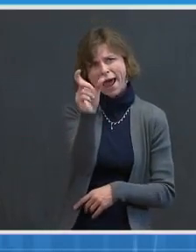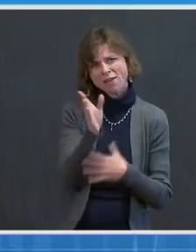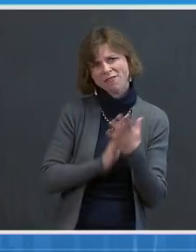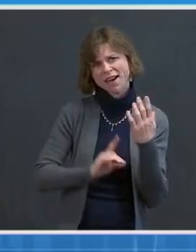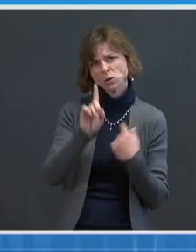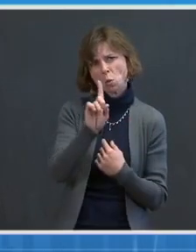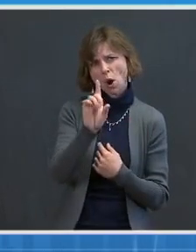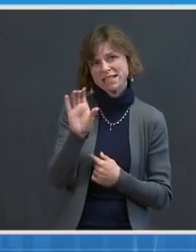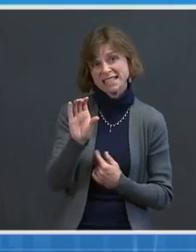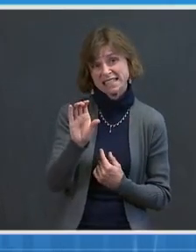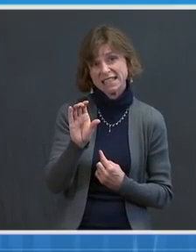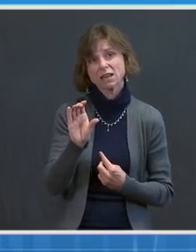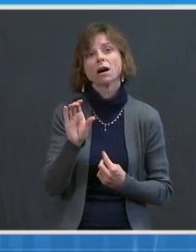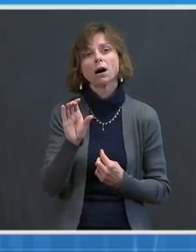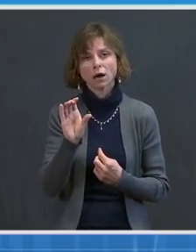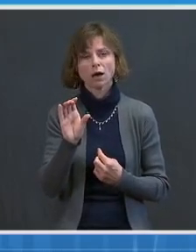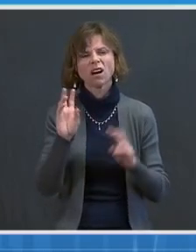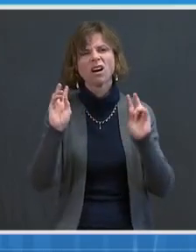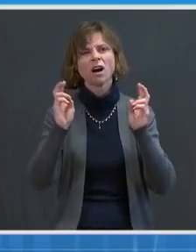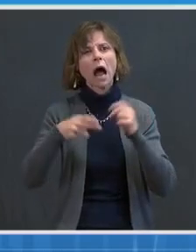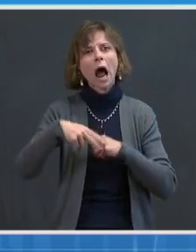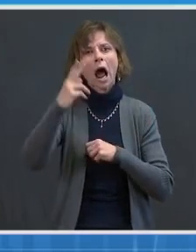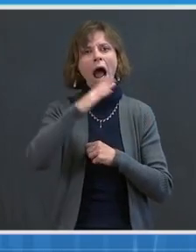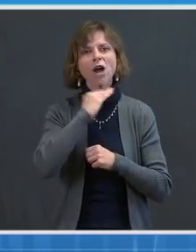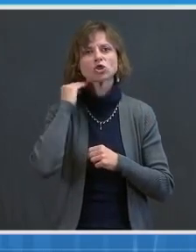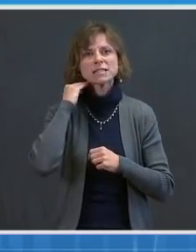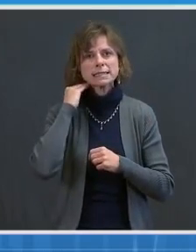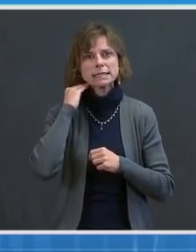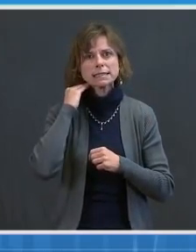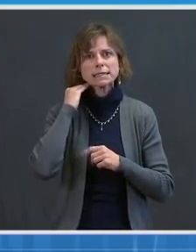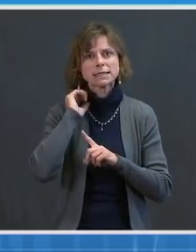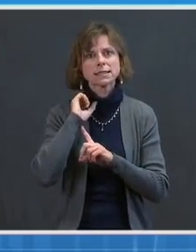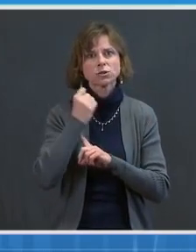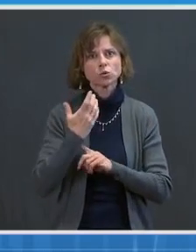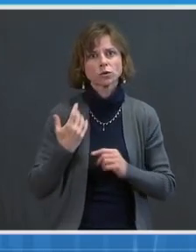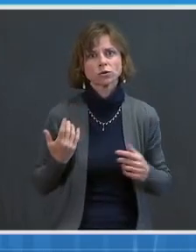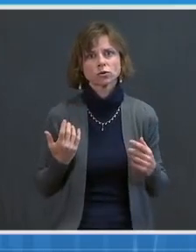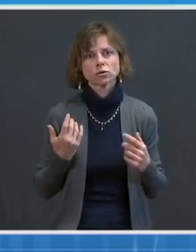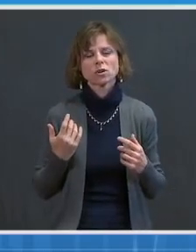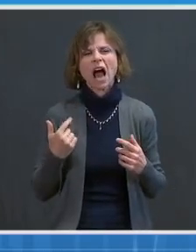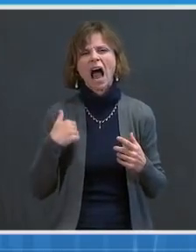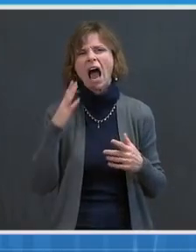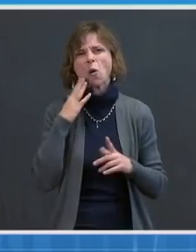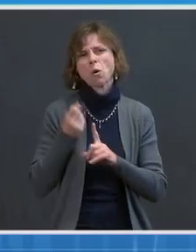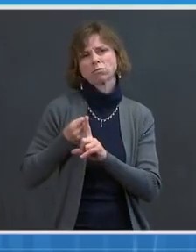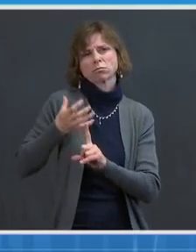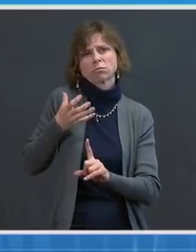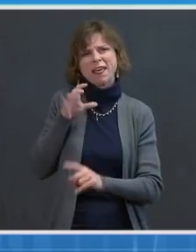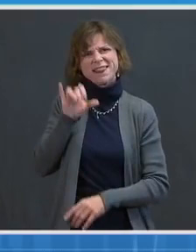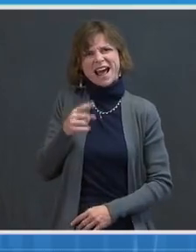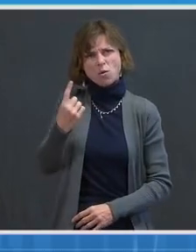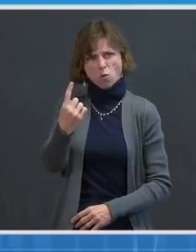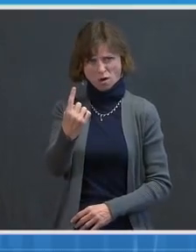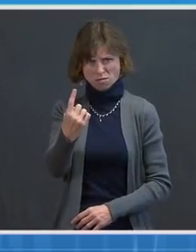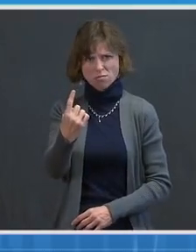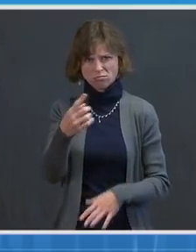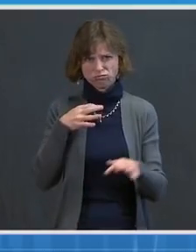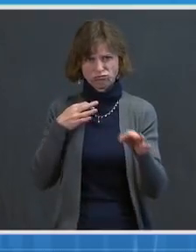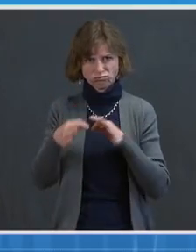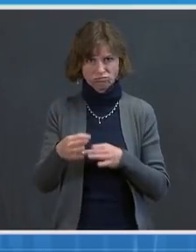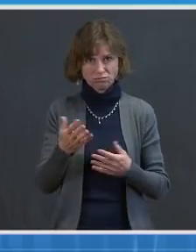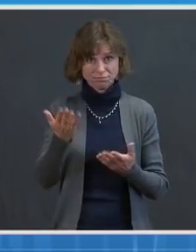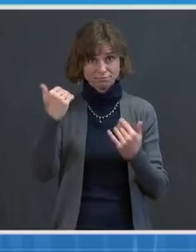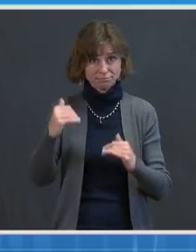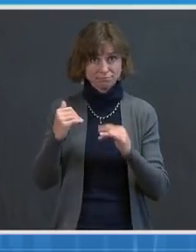refer to as high-risk conditions. So I'm going to get a little bit more granular on that with you. If I could